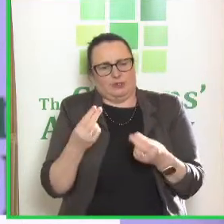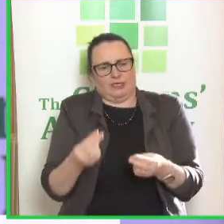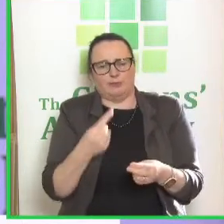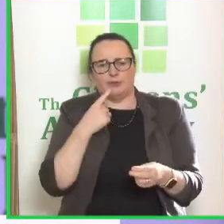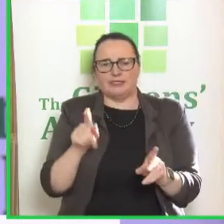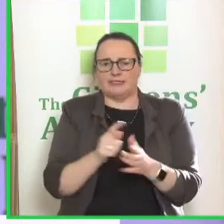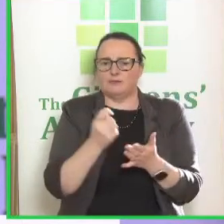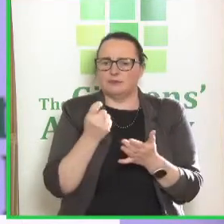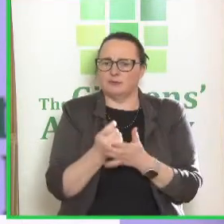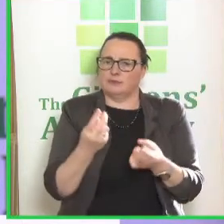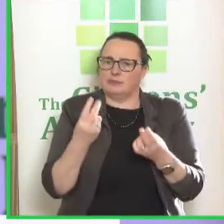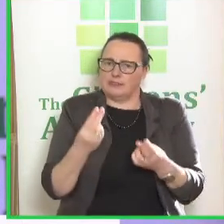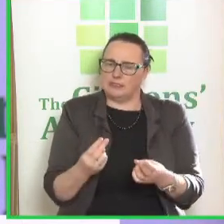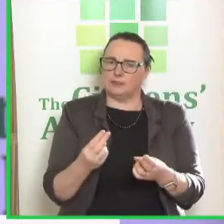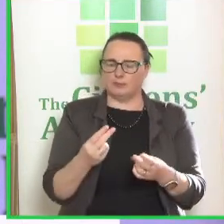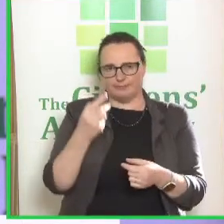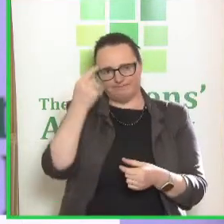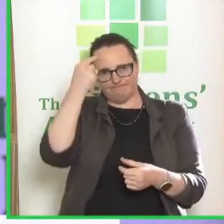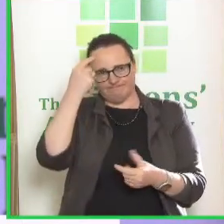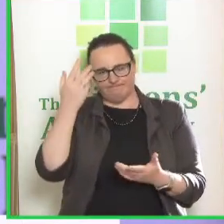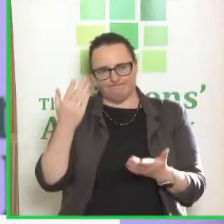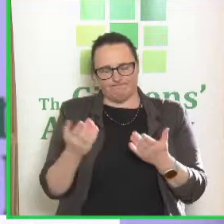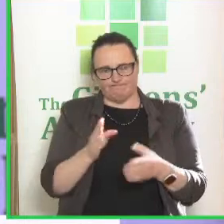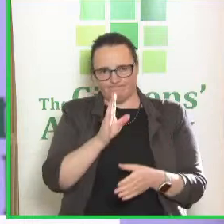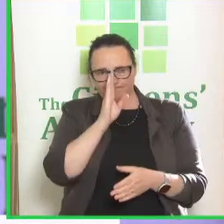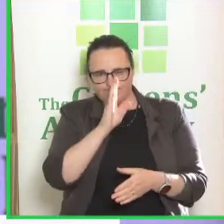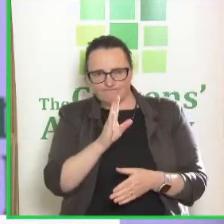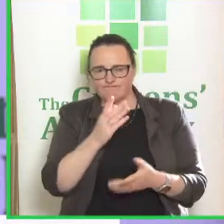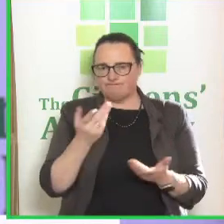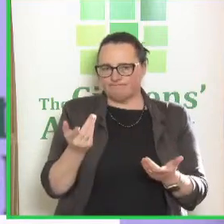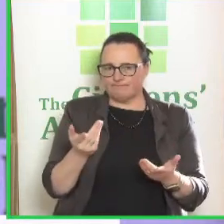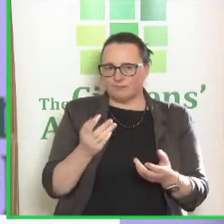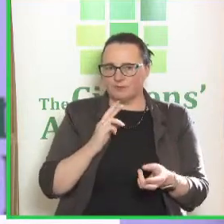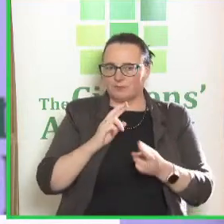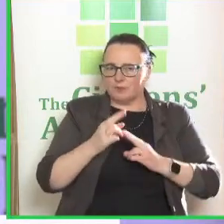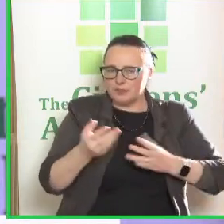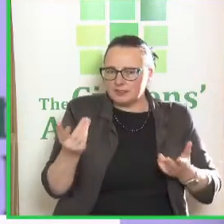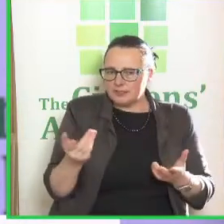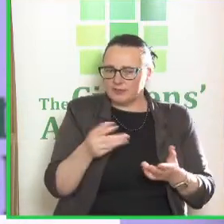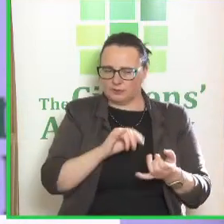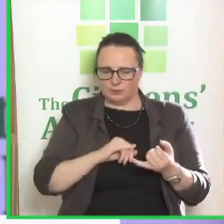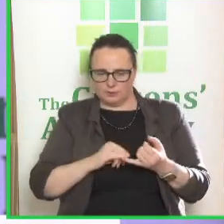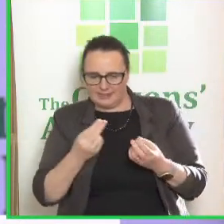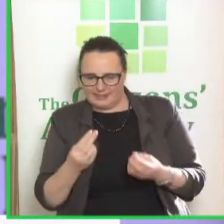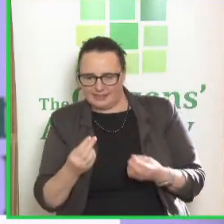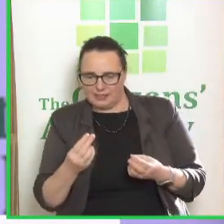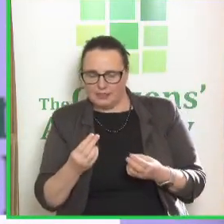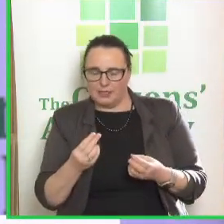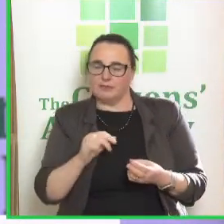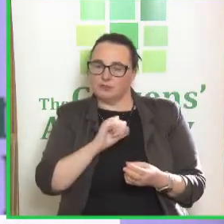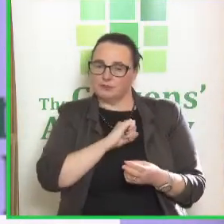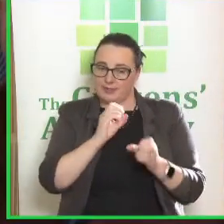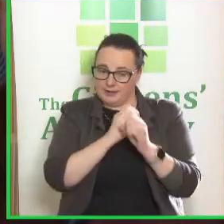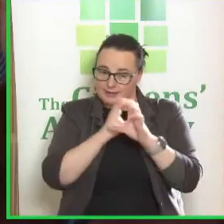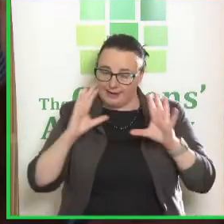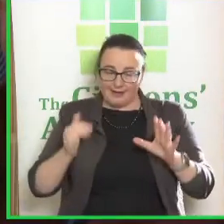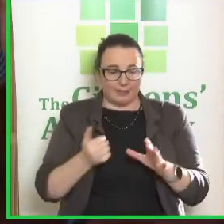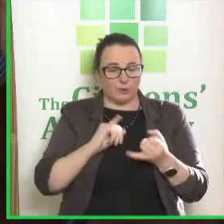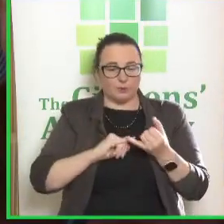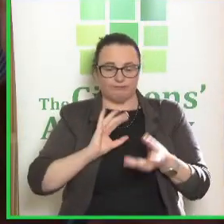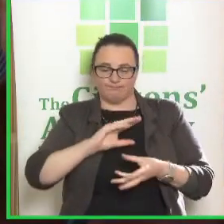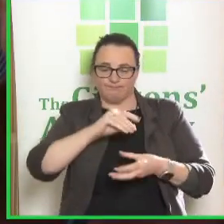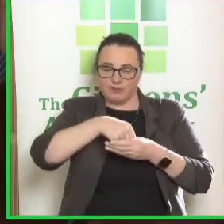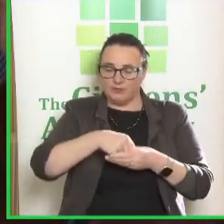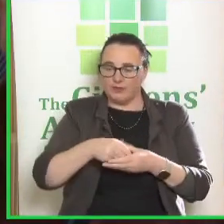to respond to this problem to secure the best outcomes for those who need it. To be clear, anyone involved in